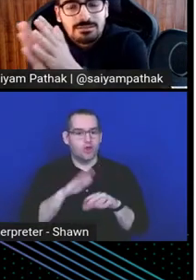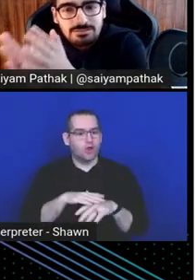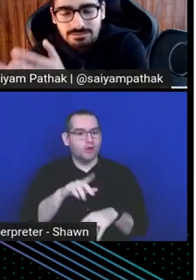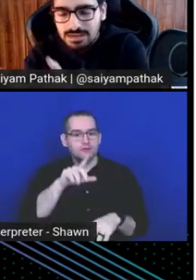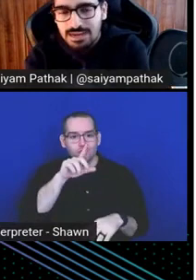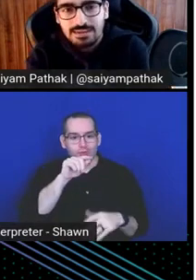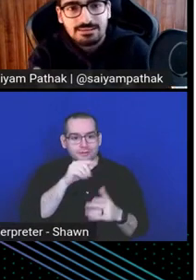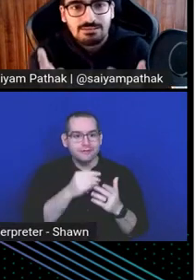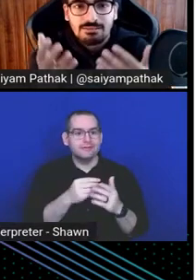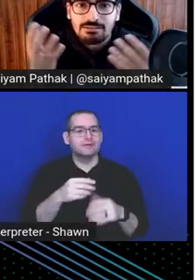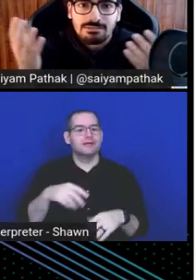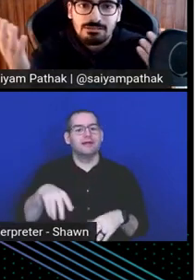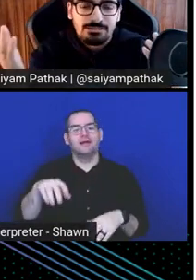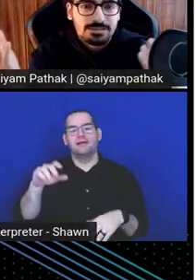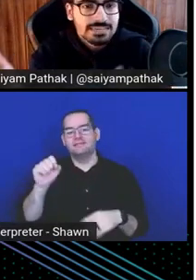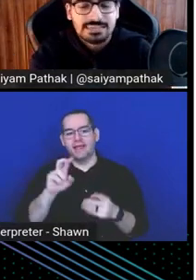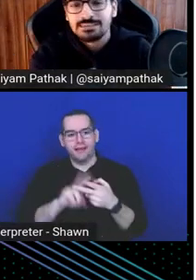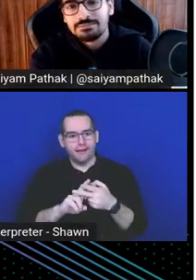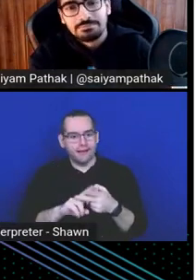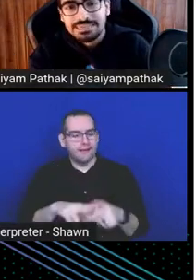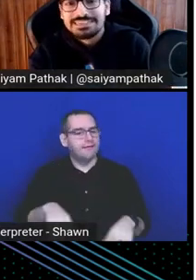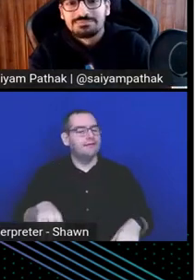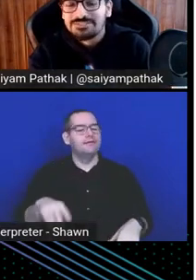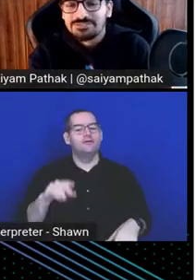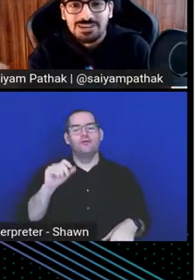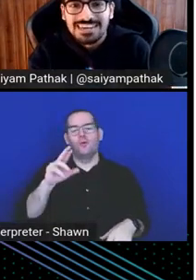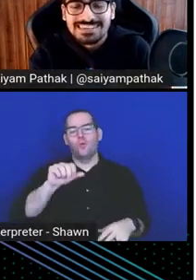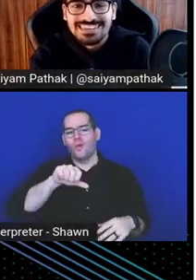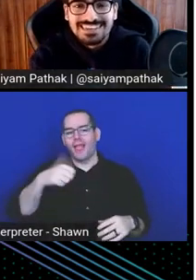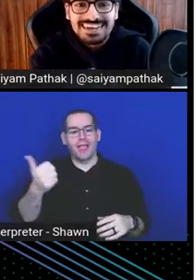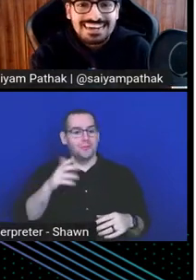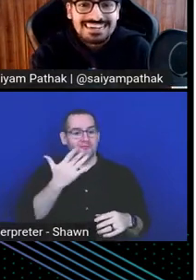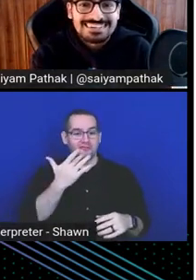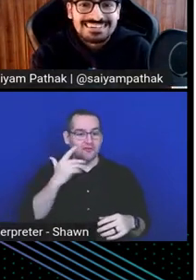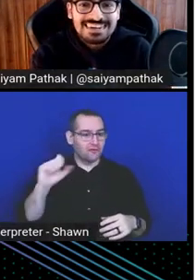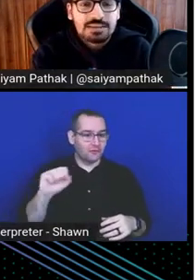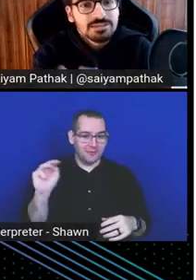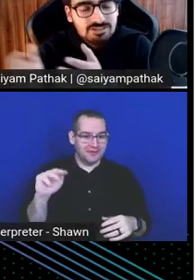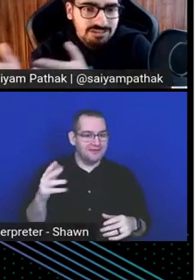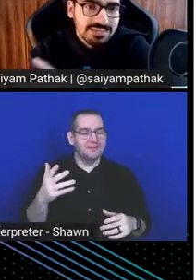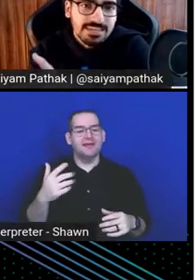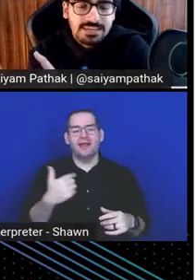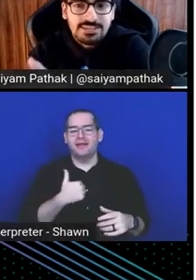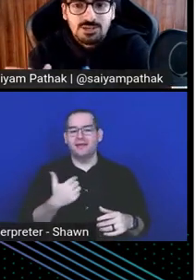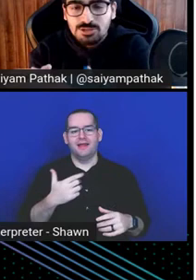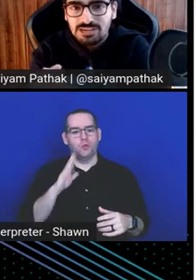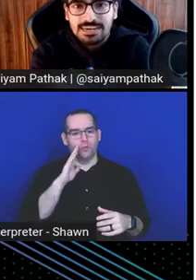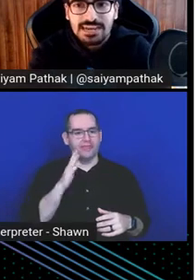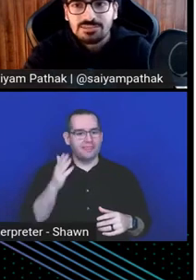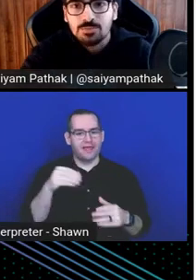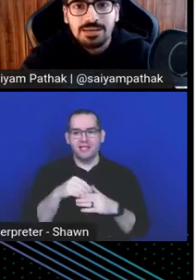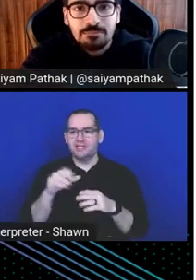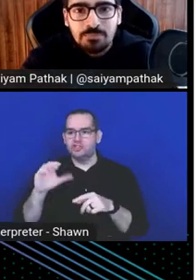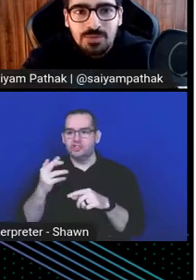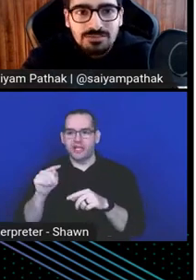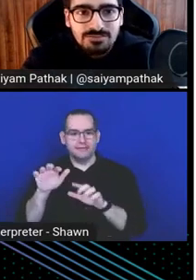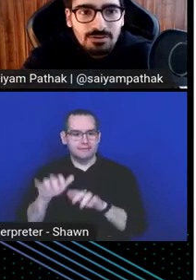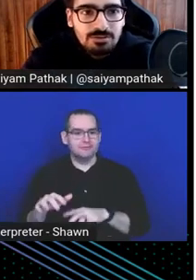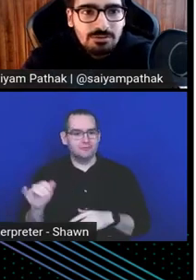on Slack, or on any medium that you would like. And I'll be staying there in the YouTube chat as